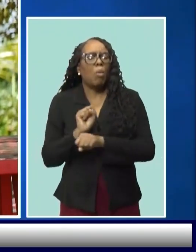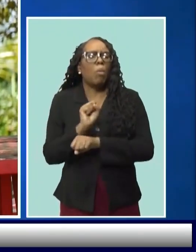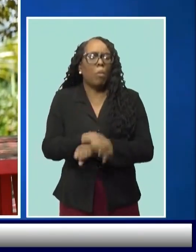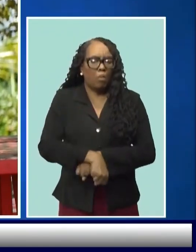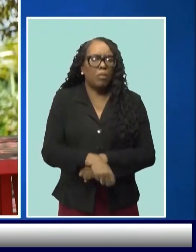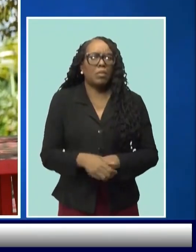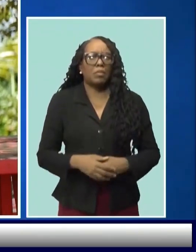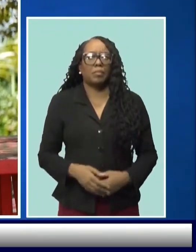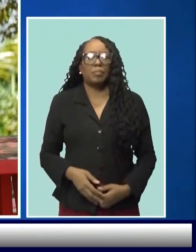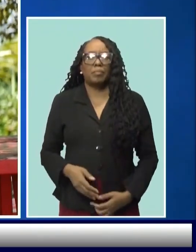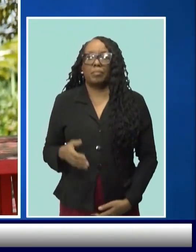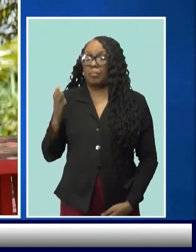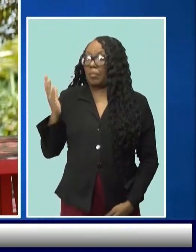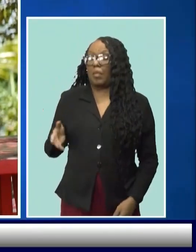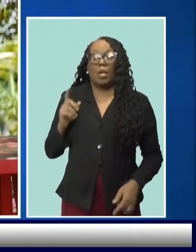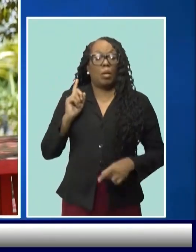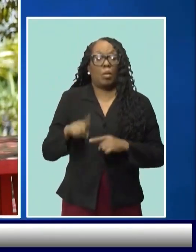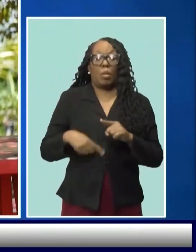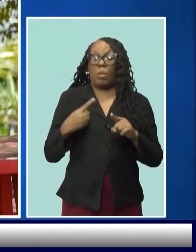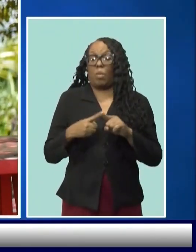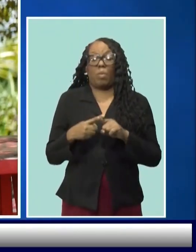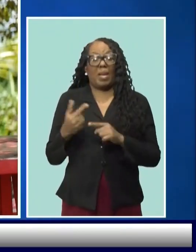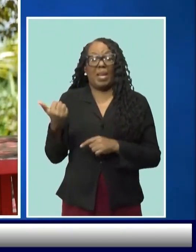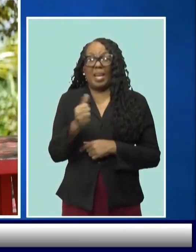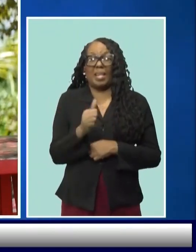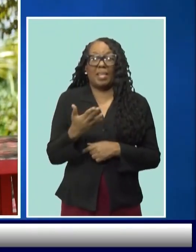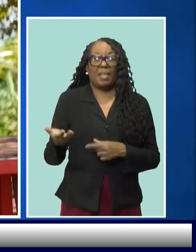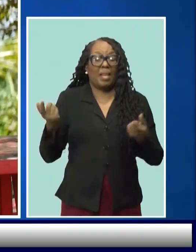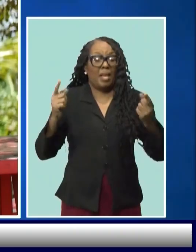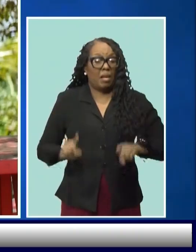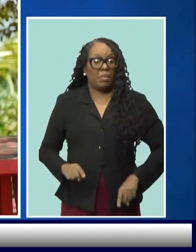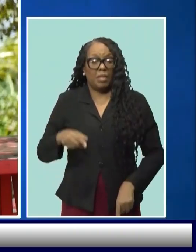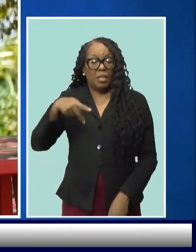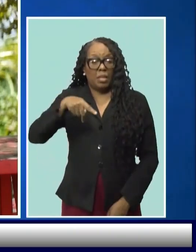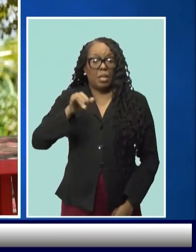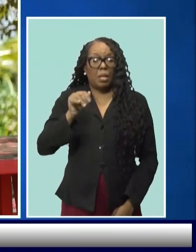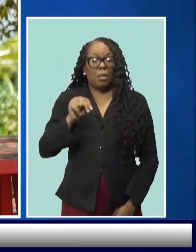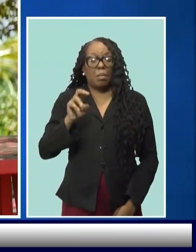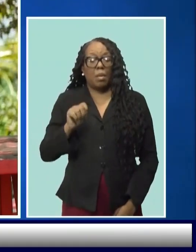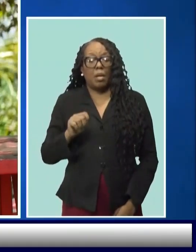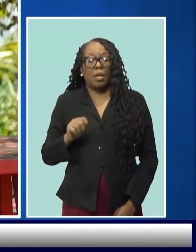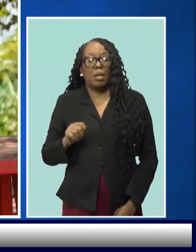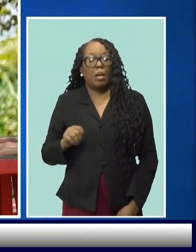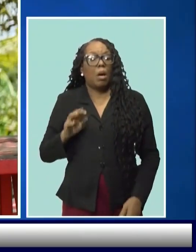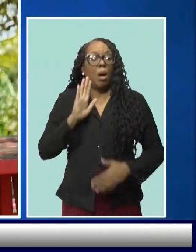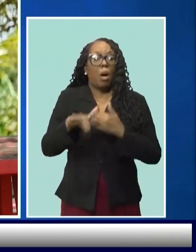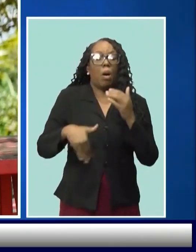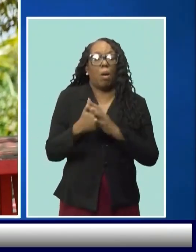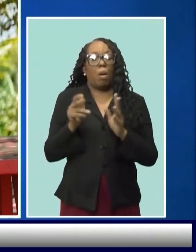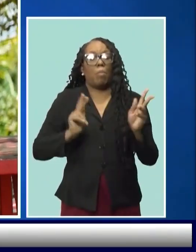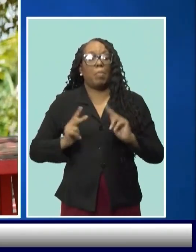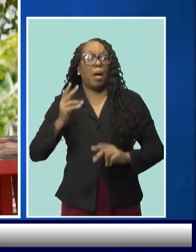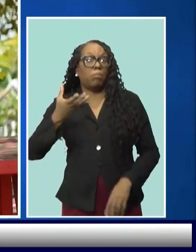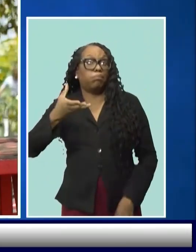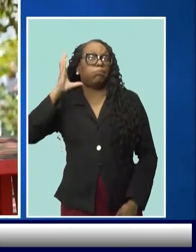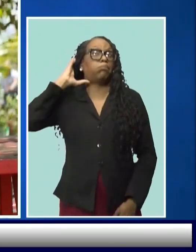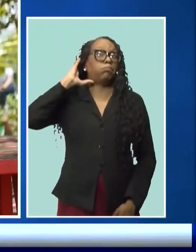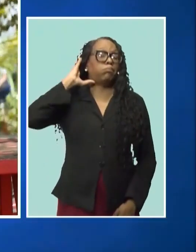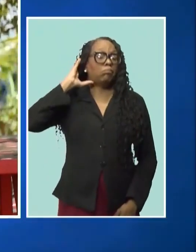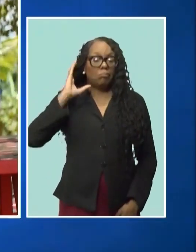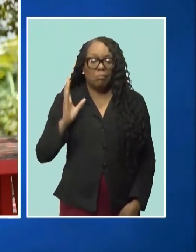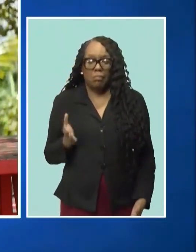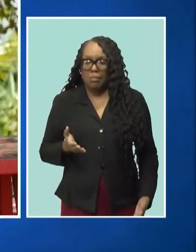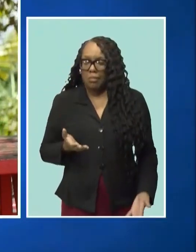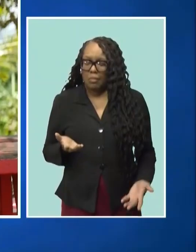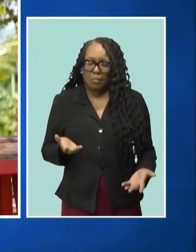be a whole row in Barbados, because now we're a stagnated community. People have even violence, we try to clear